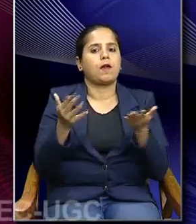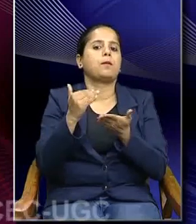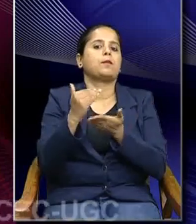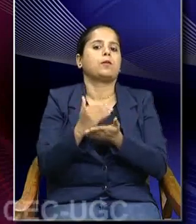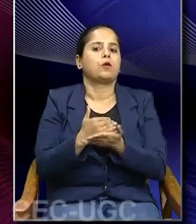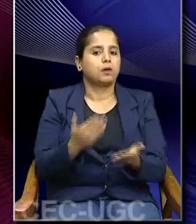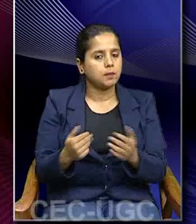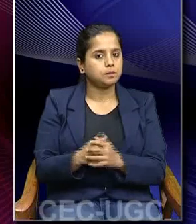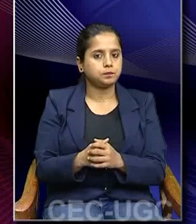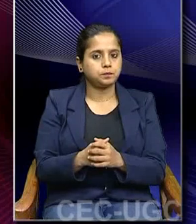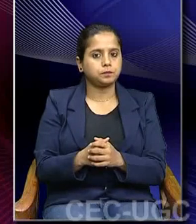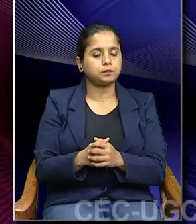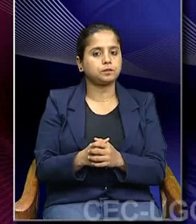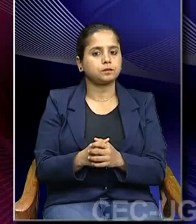program.